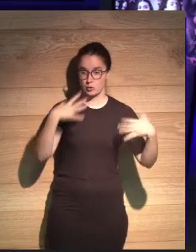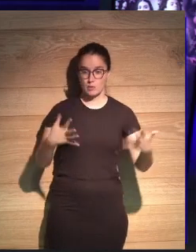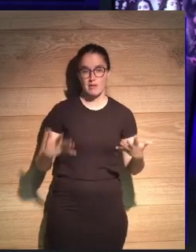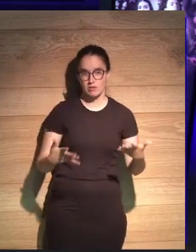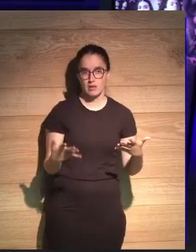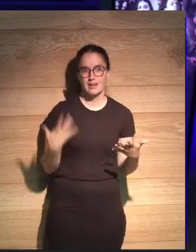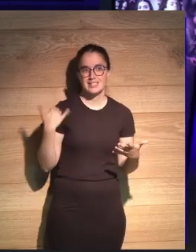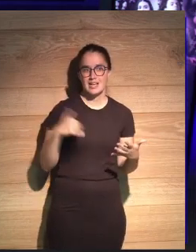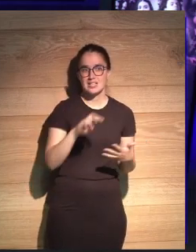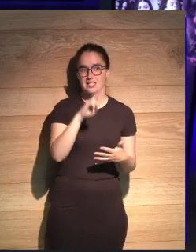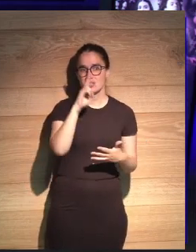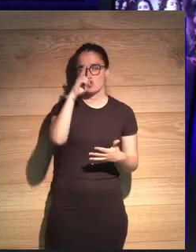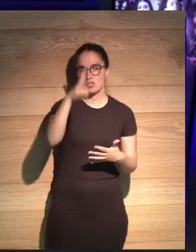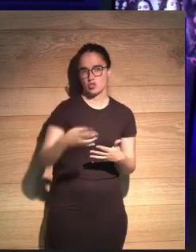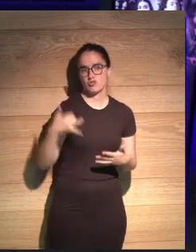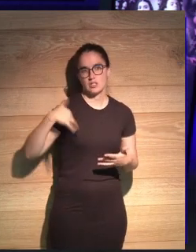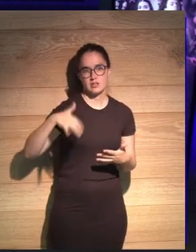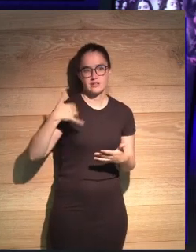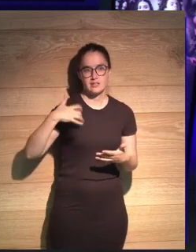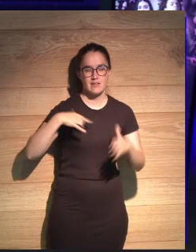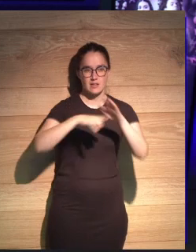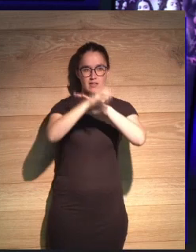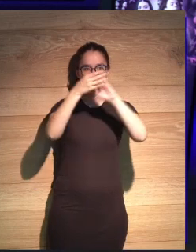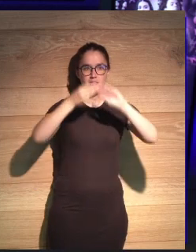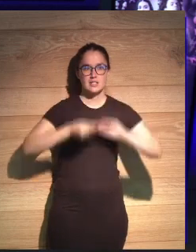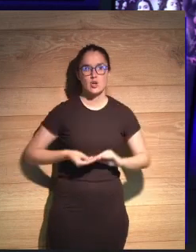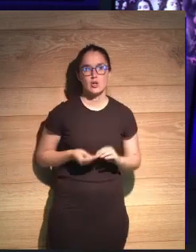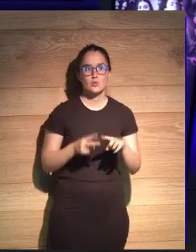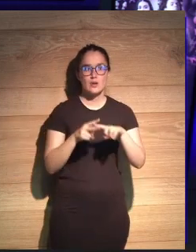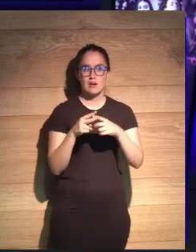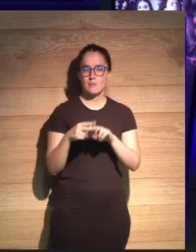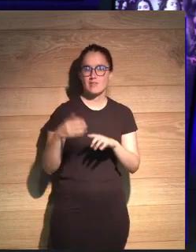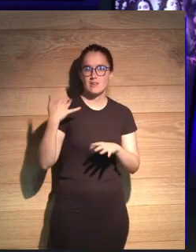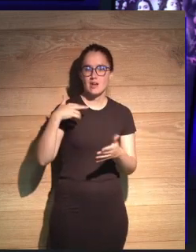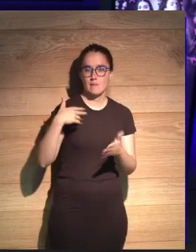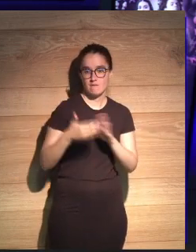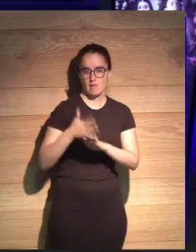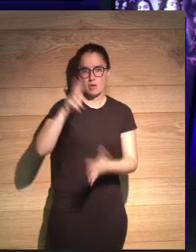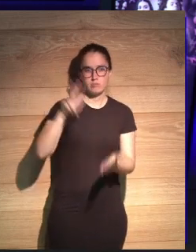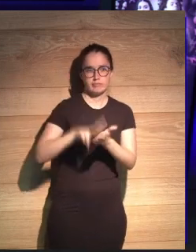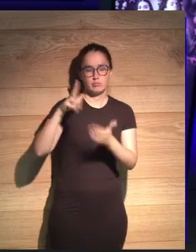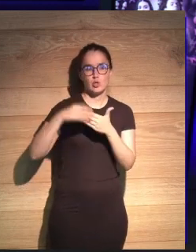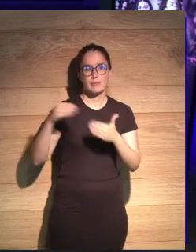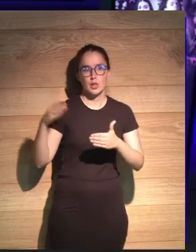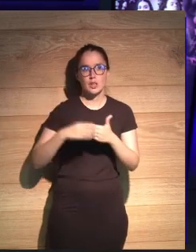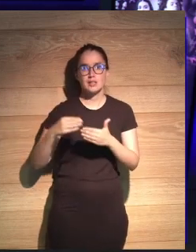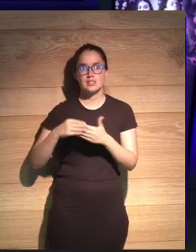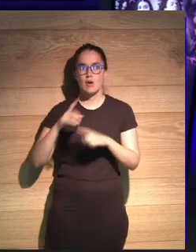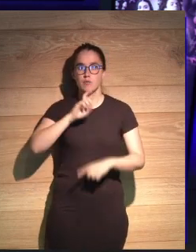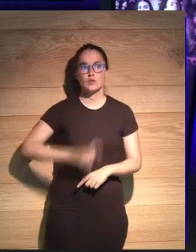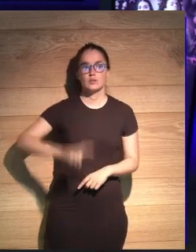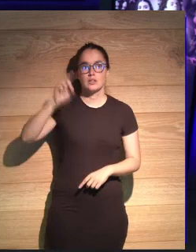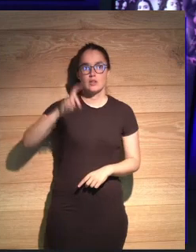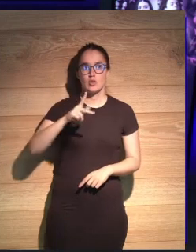it's the most powerful we have now. It's second year of development. This tool has been, or it's